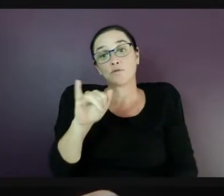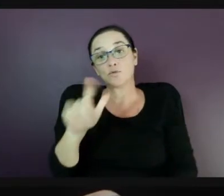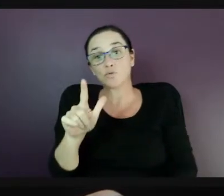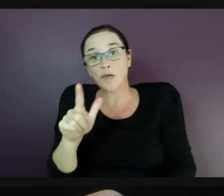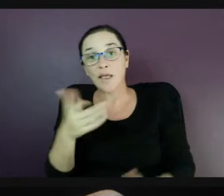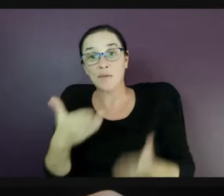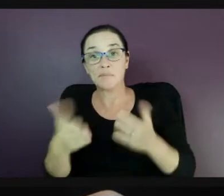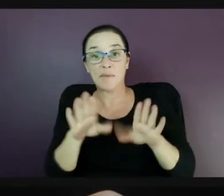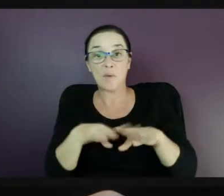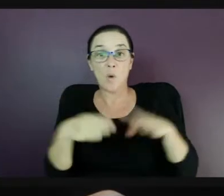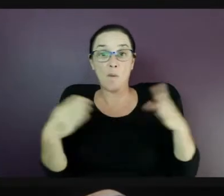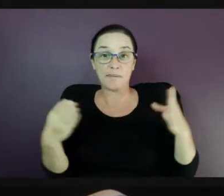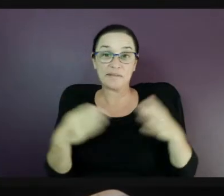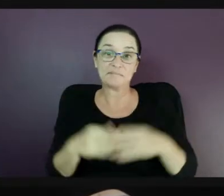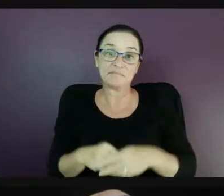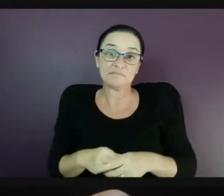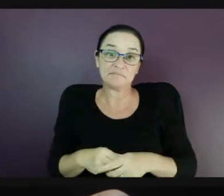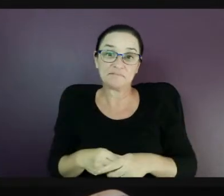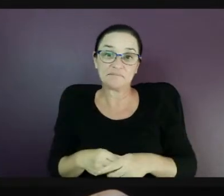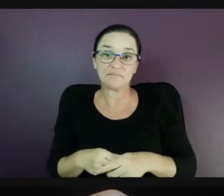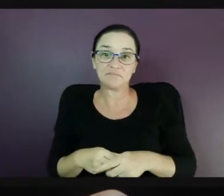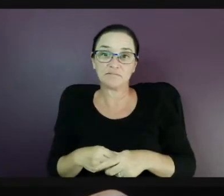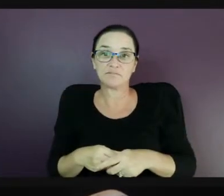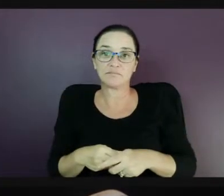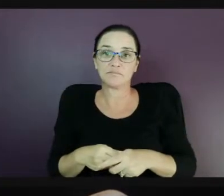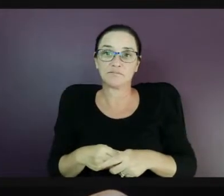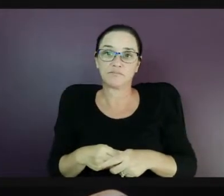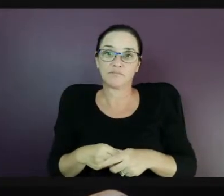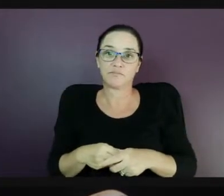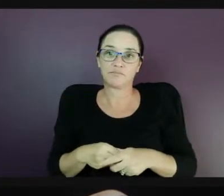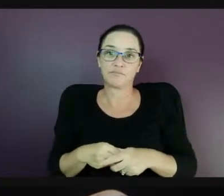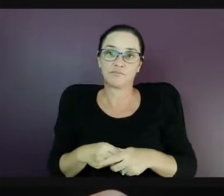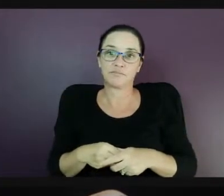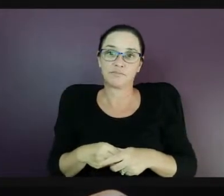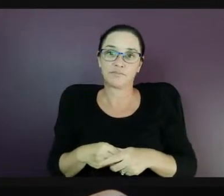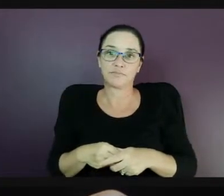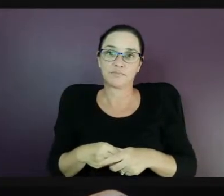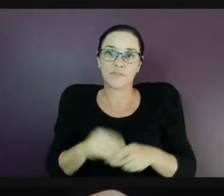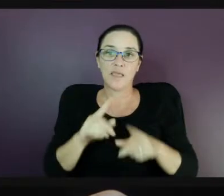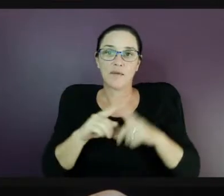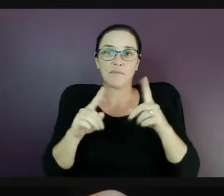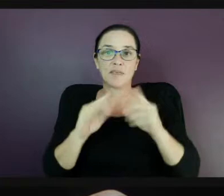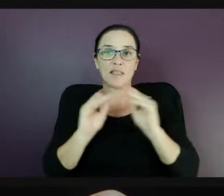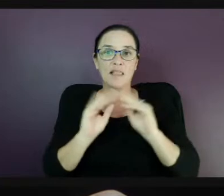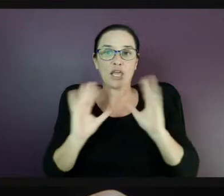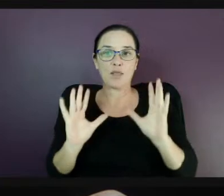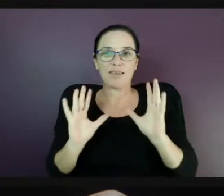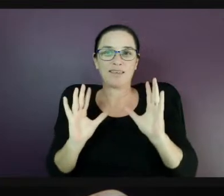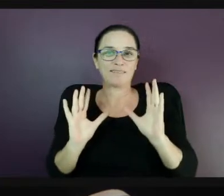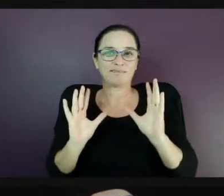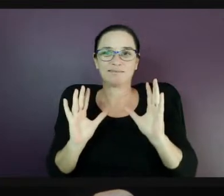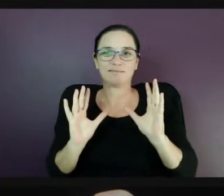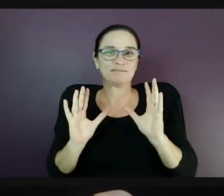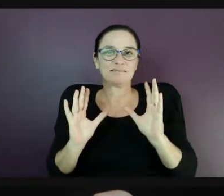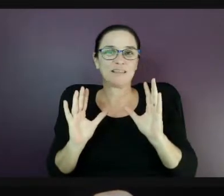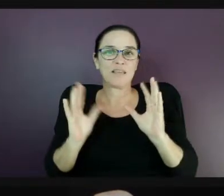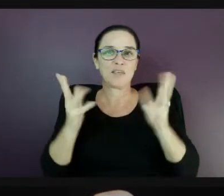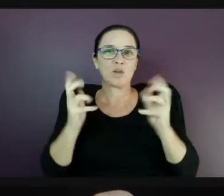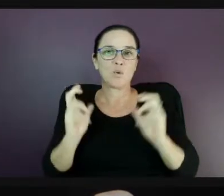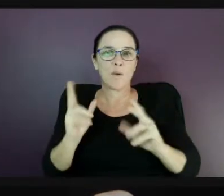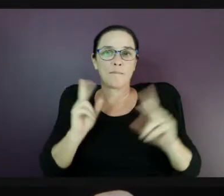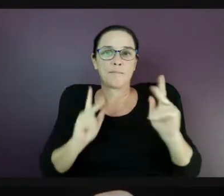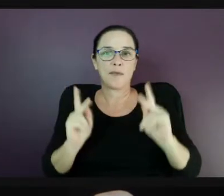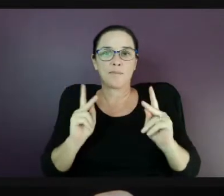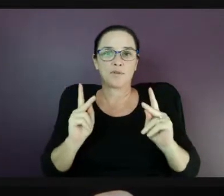these areas and maybe backcountry, but clearly there's no they're not wanting people to be in